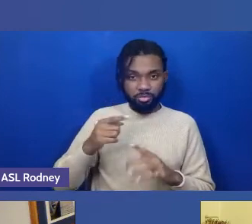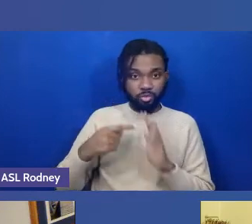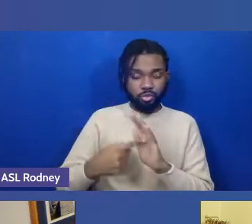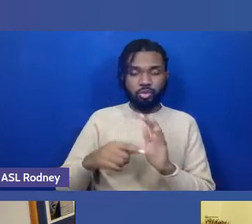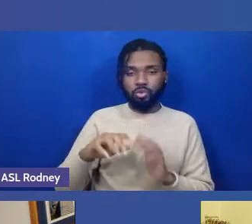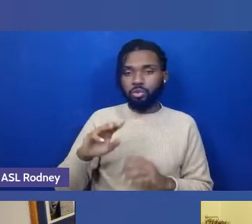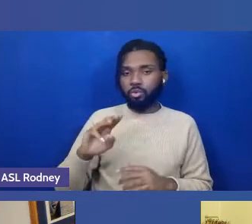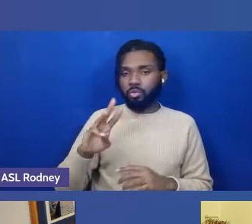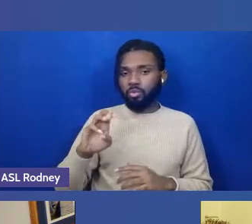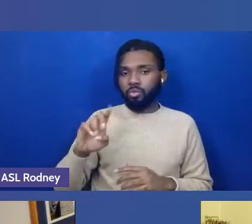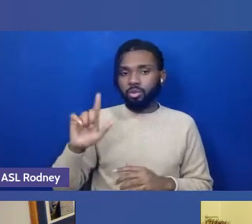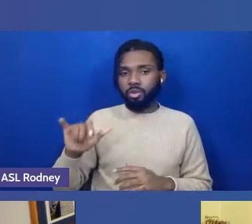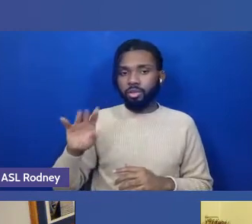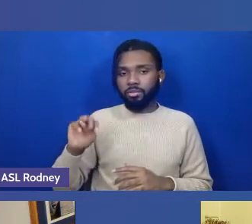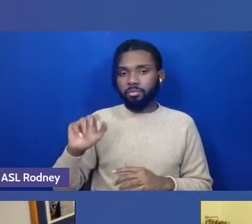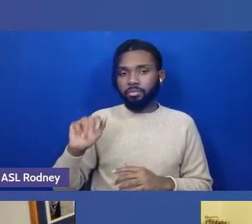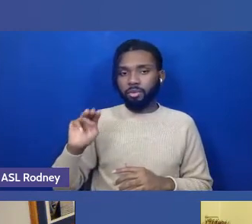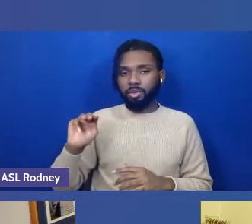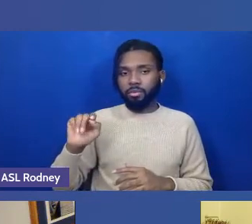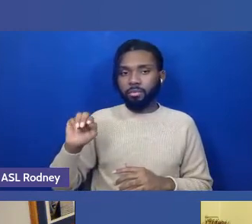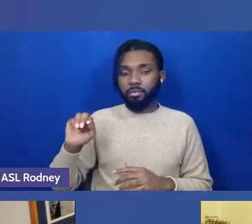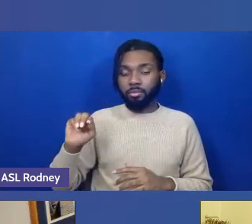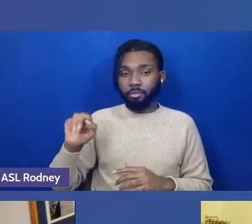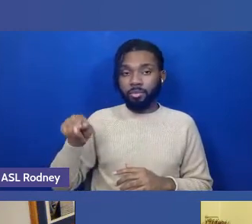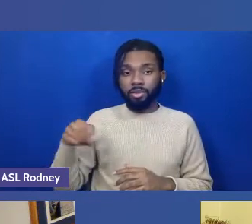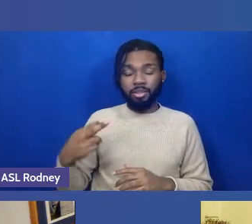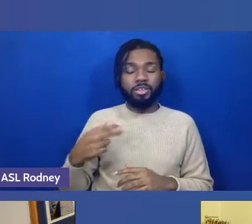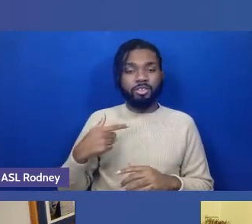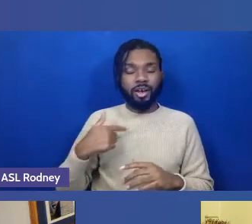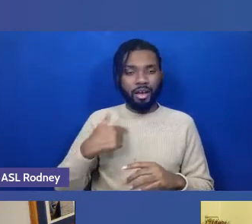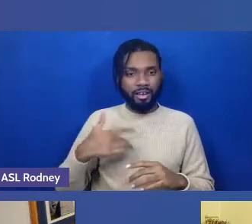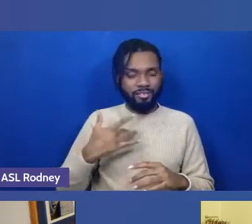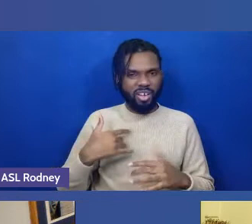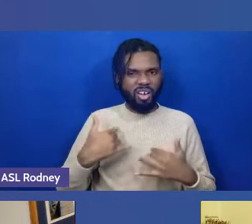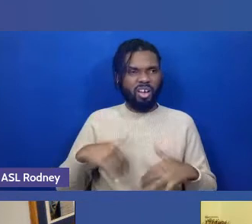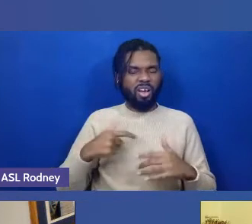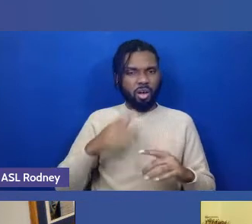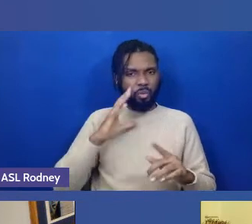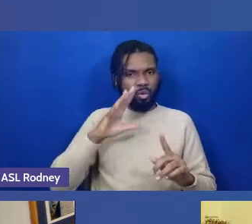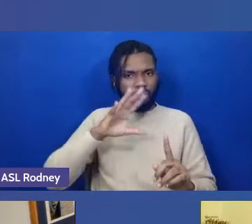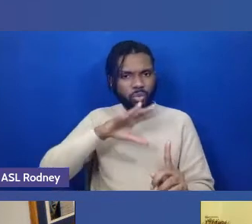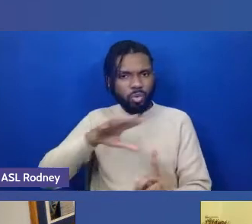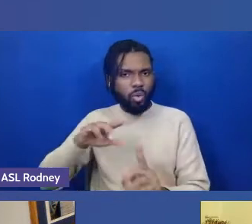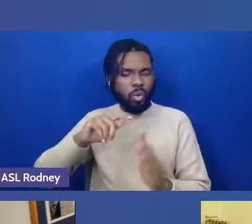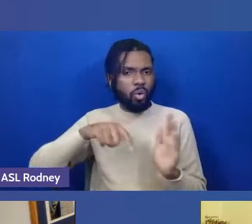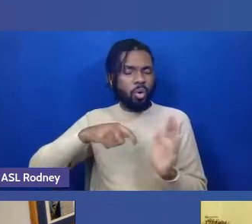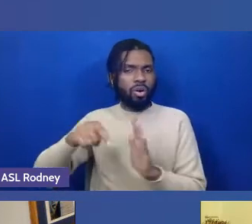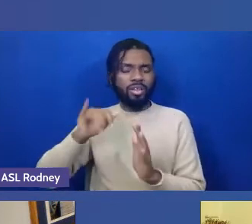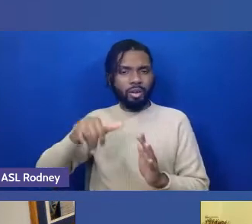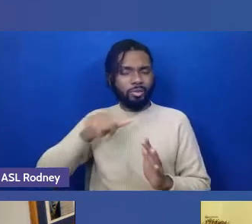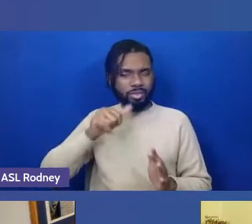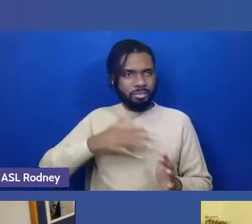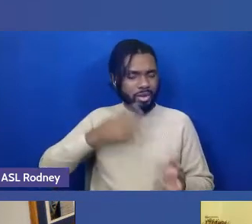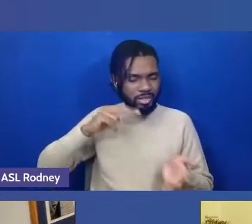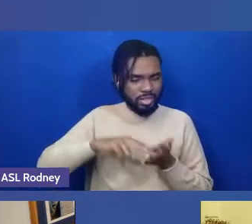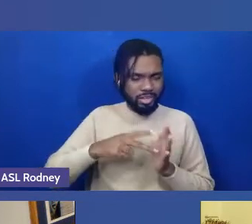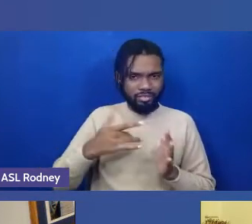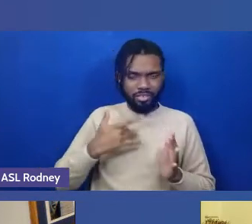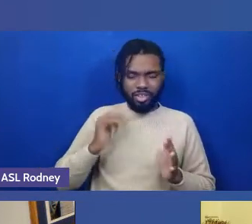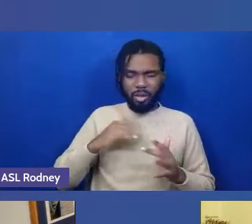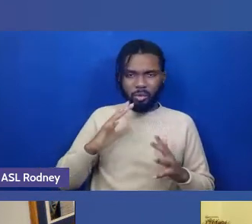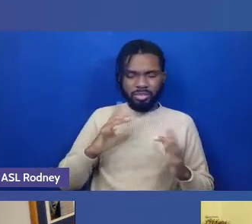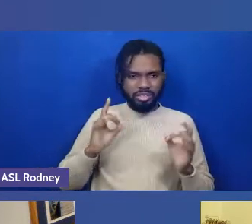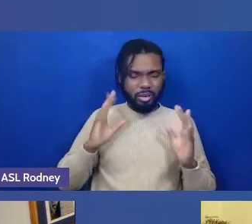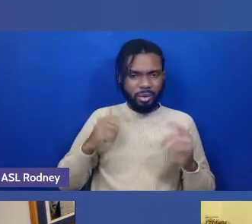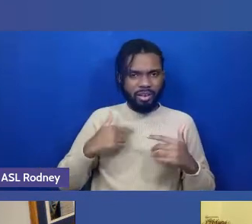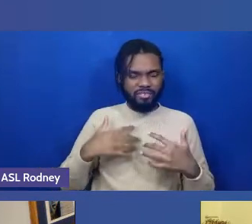a theater maker that's like, it's going to be recorded and on film, and that's not what it's supposed to be. And that's like terrible. And it's going to like make me cringe. But then there's the other part of me